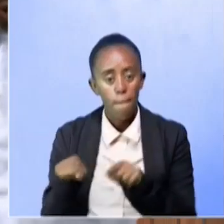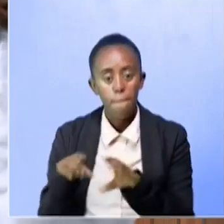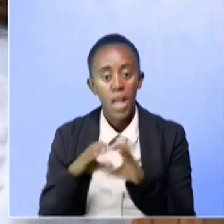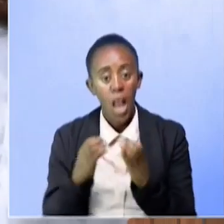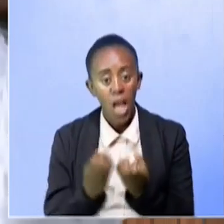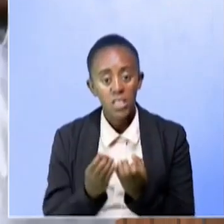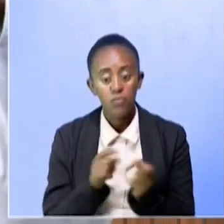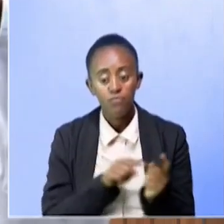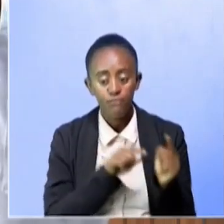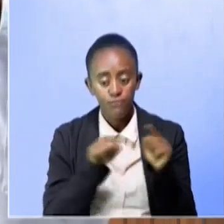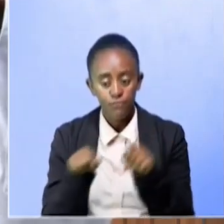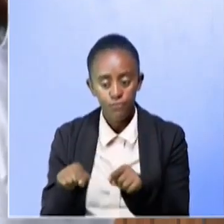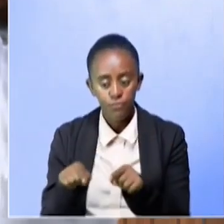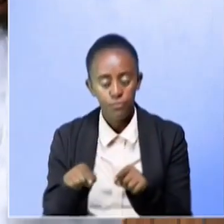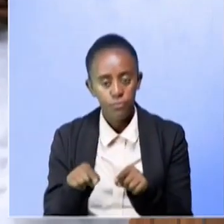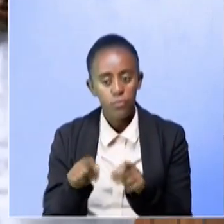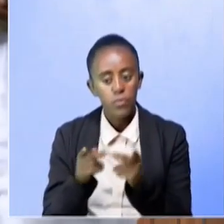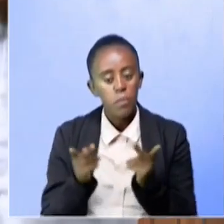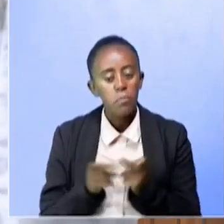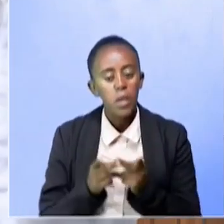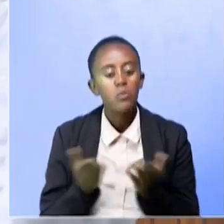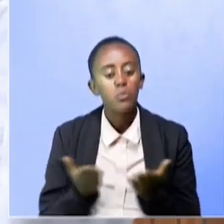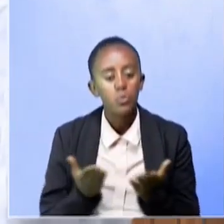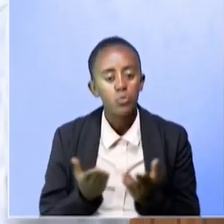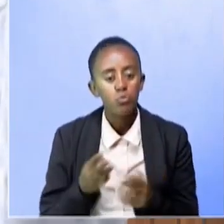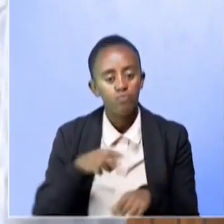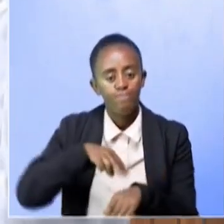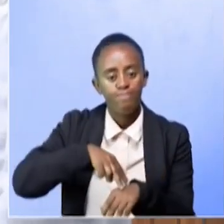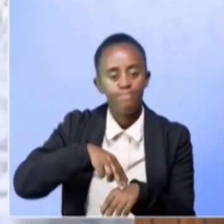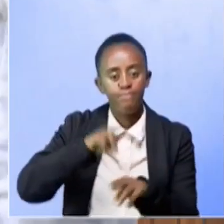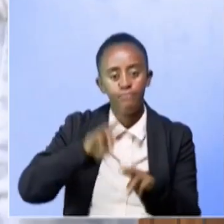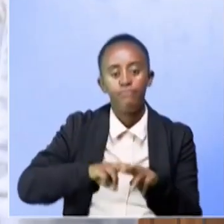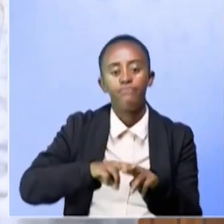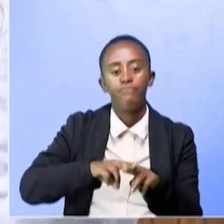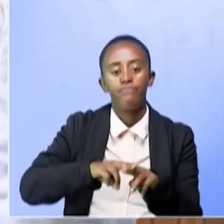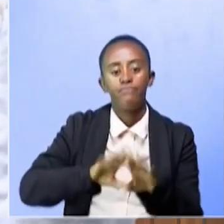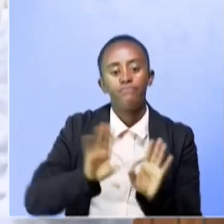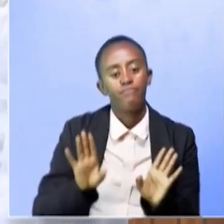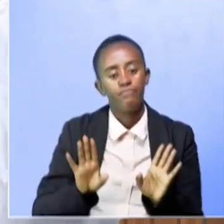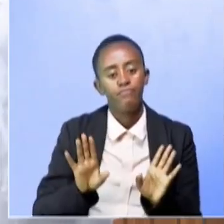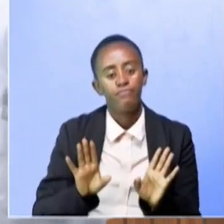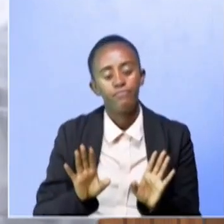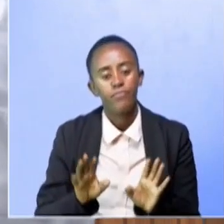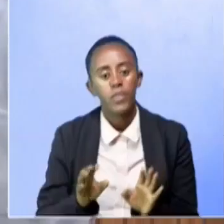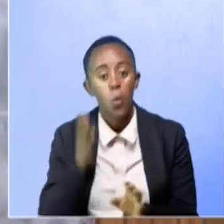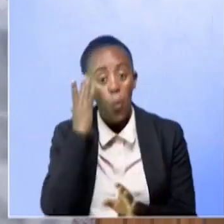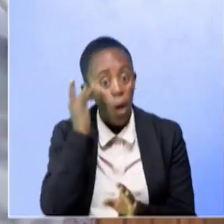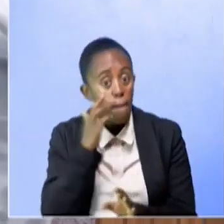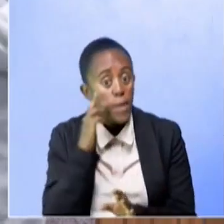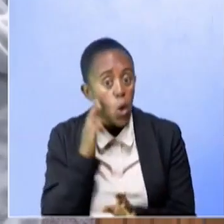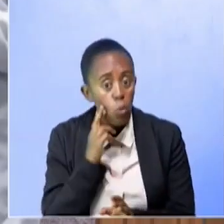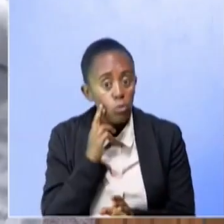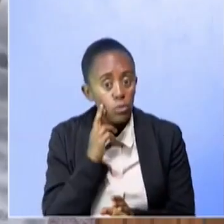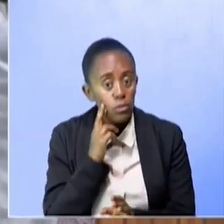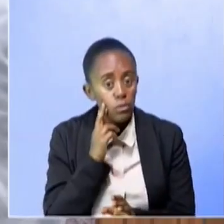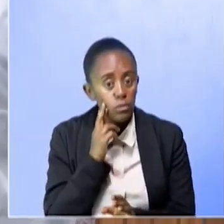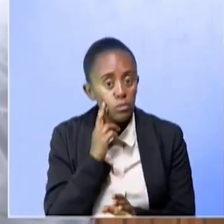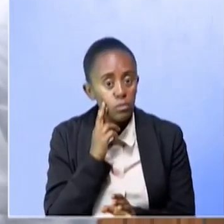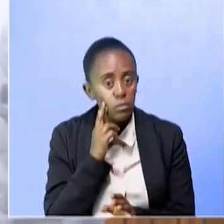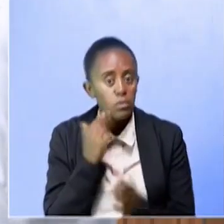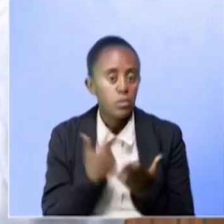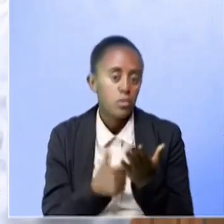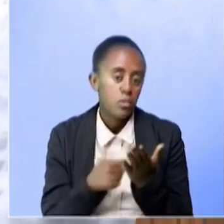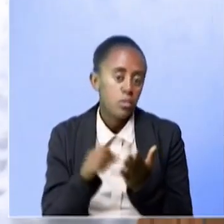classroom, they never miss you there. That is your permanent seat. Why they go there? This is